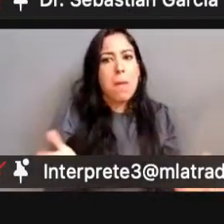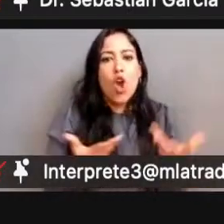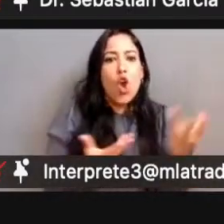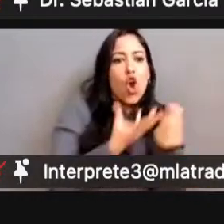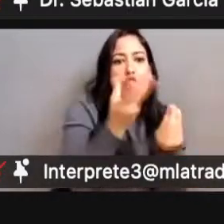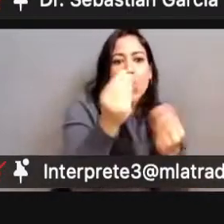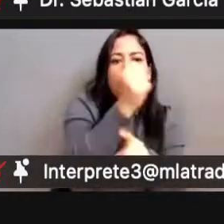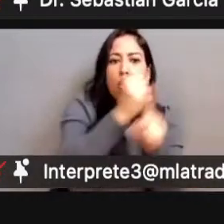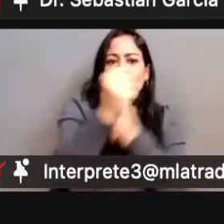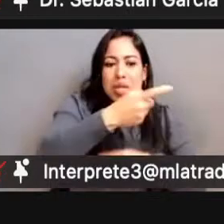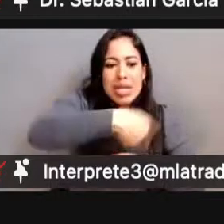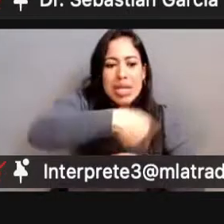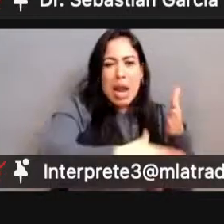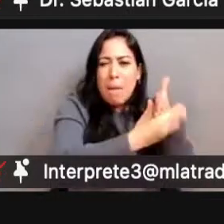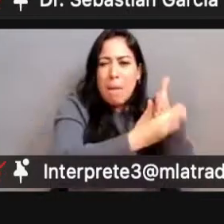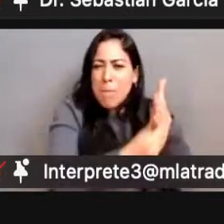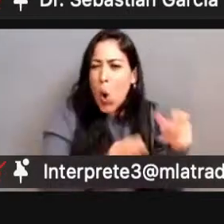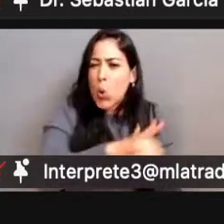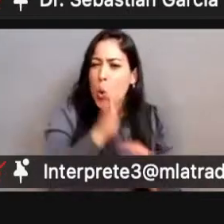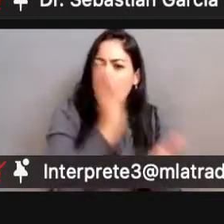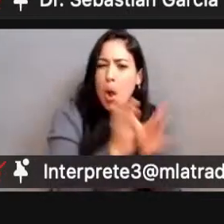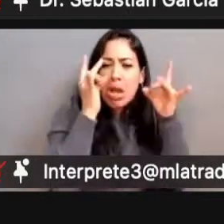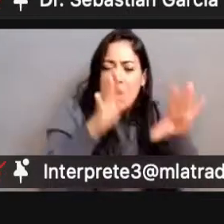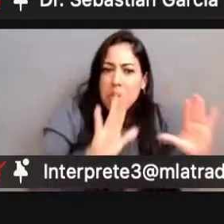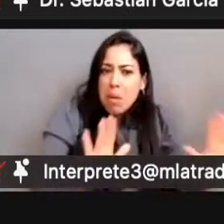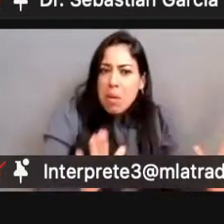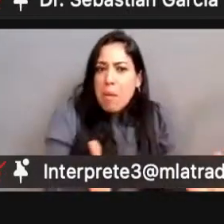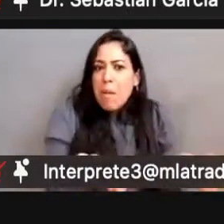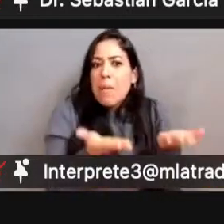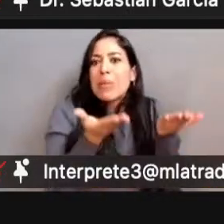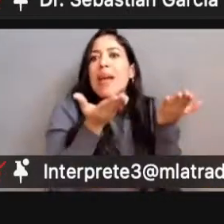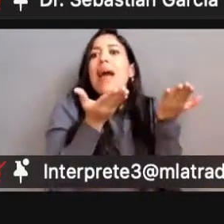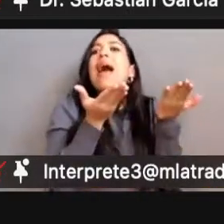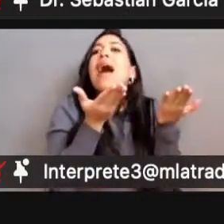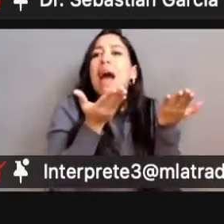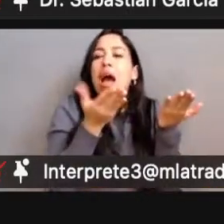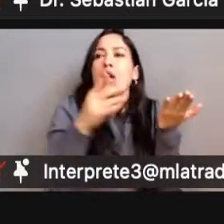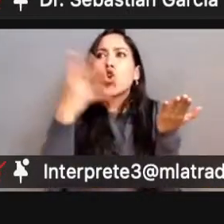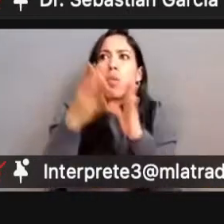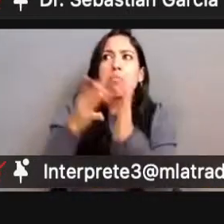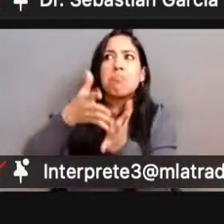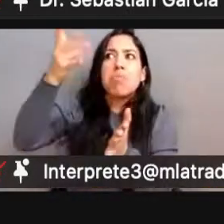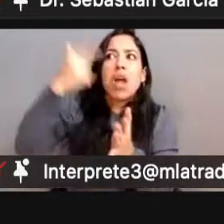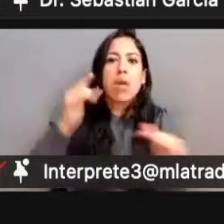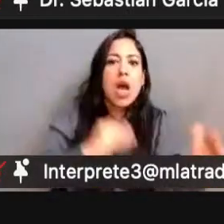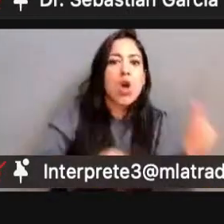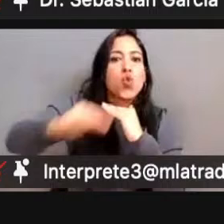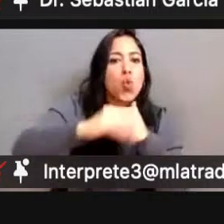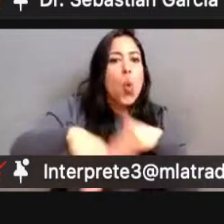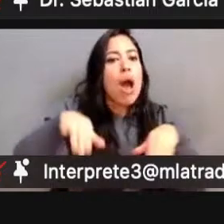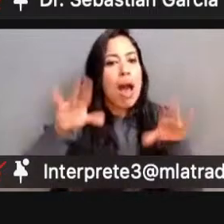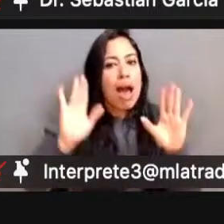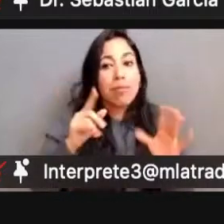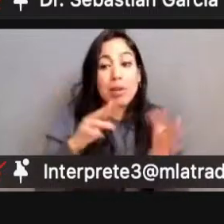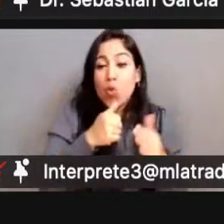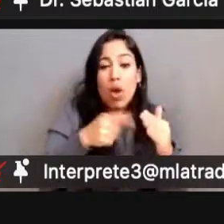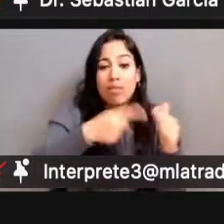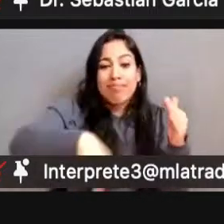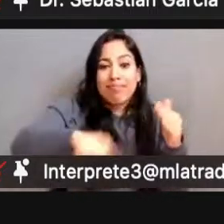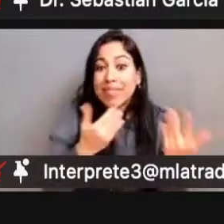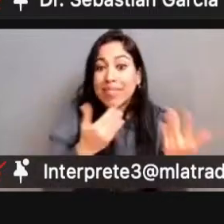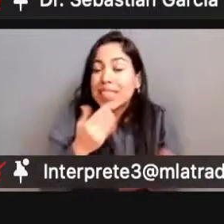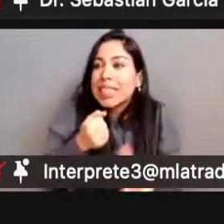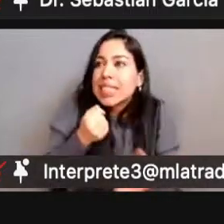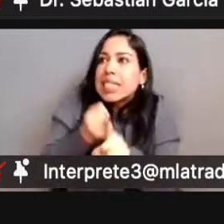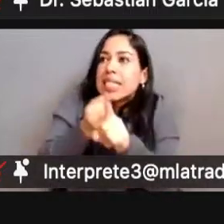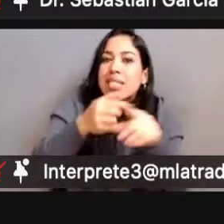of the improvements on the social groups in disadvantage overcomes that of the more advanced,